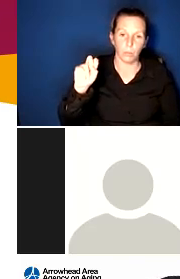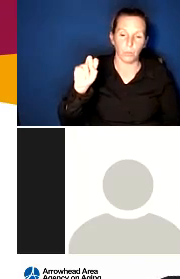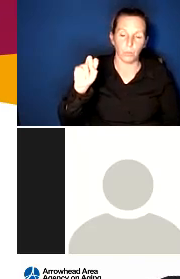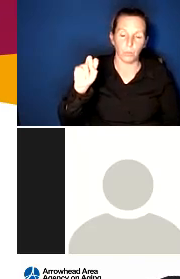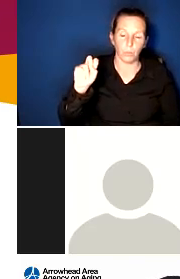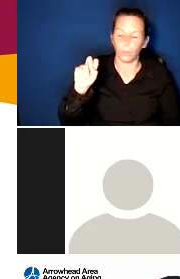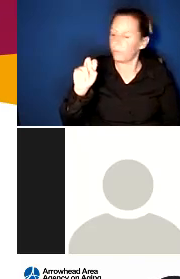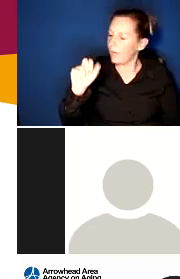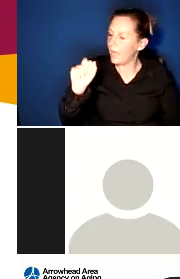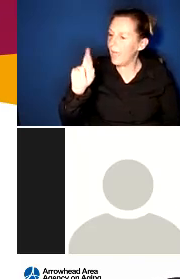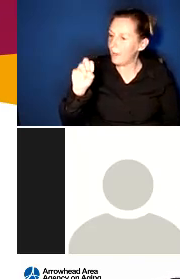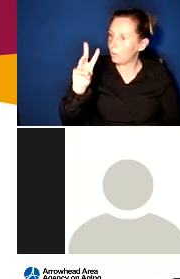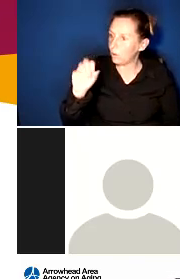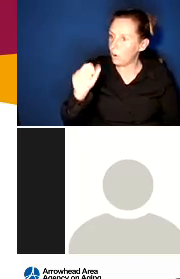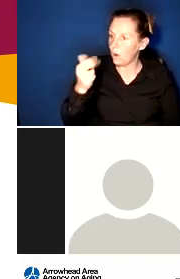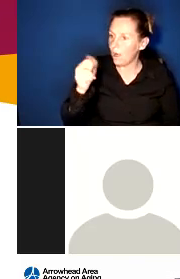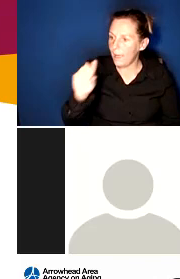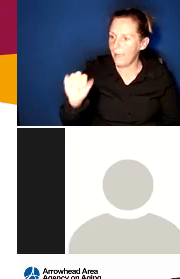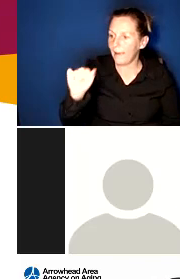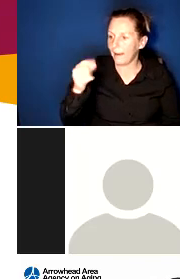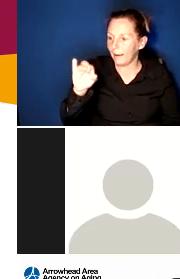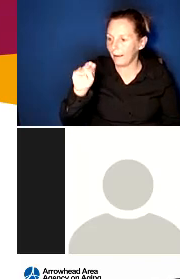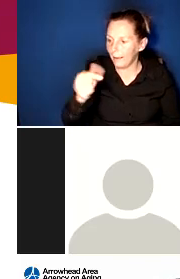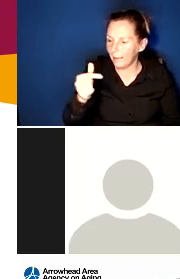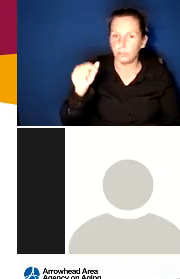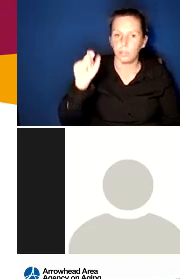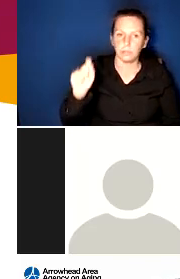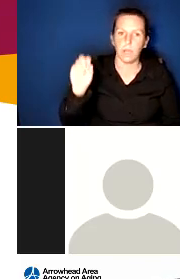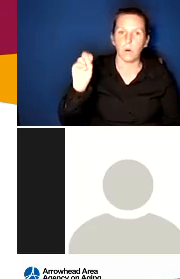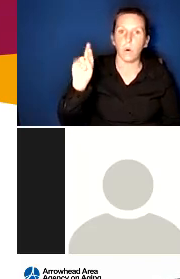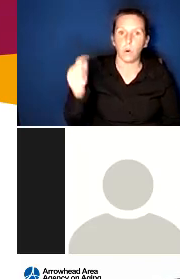www.arrowheadaging.org. I just want to thank you all for being a part